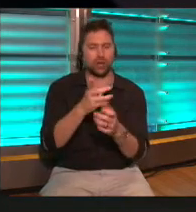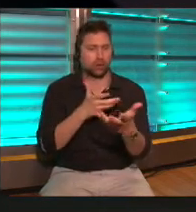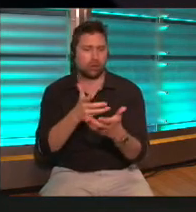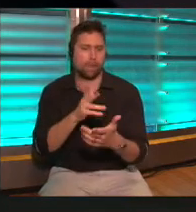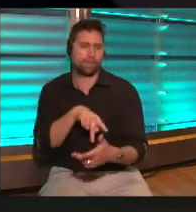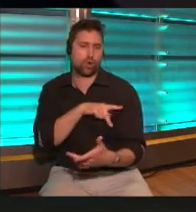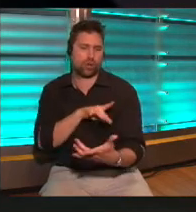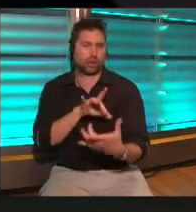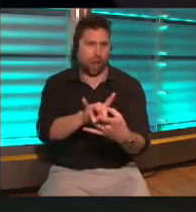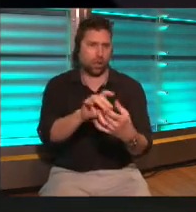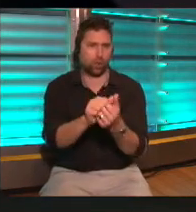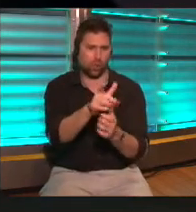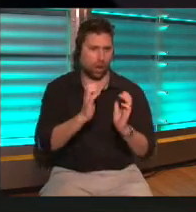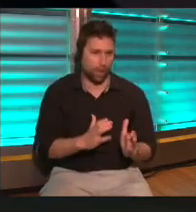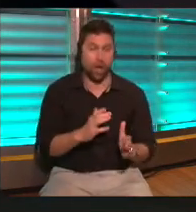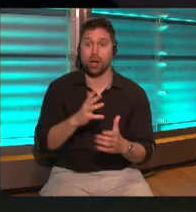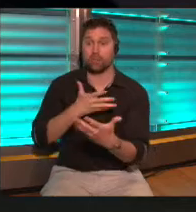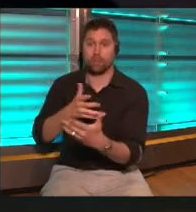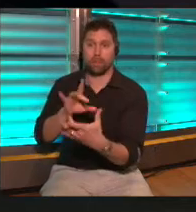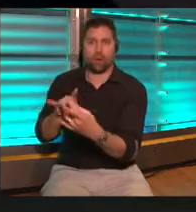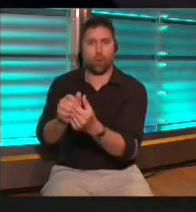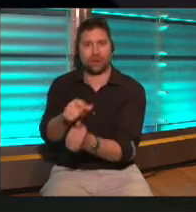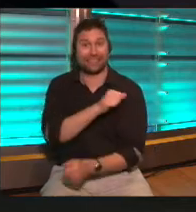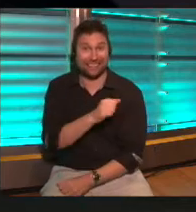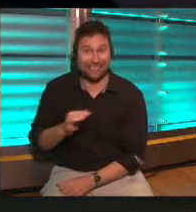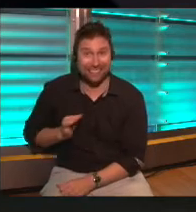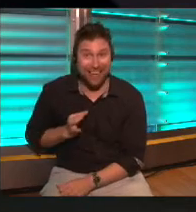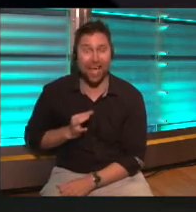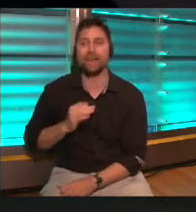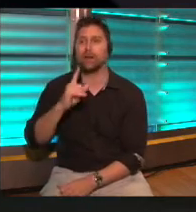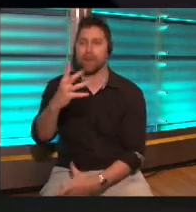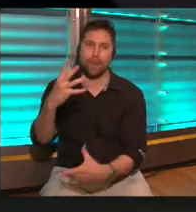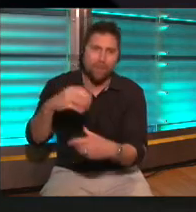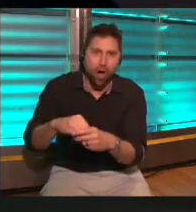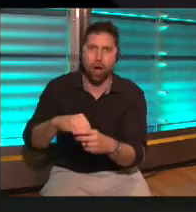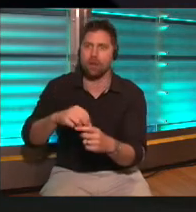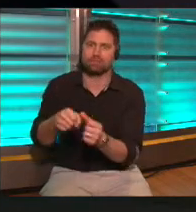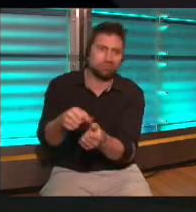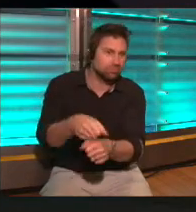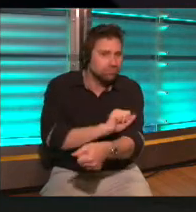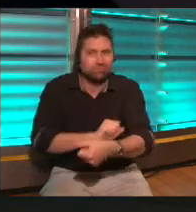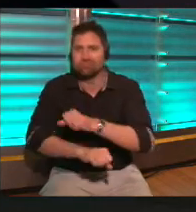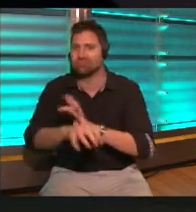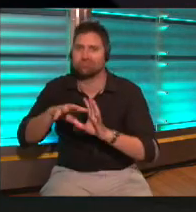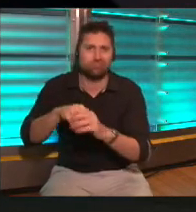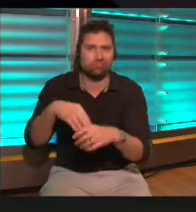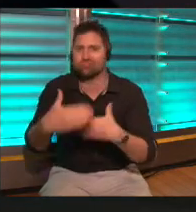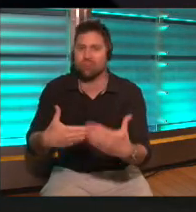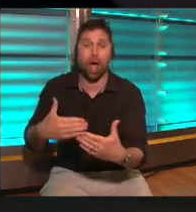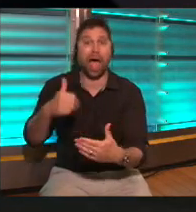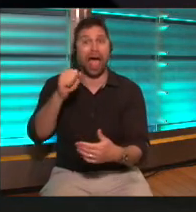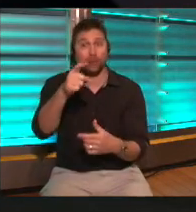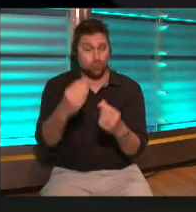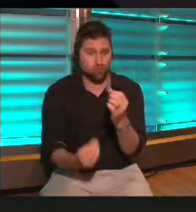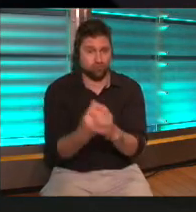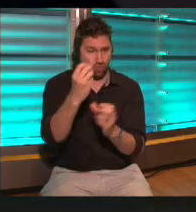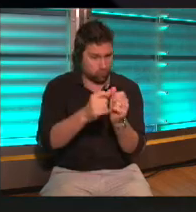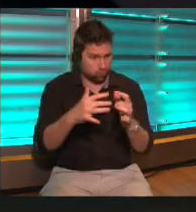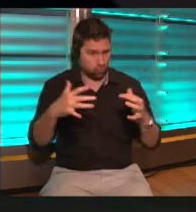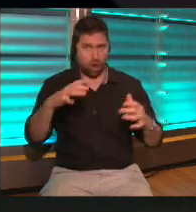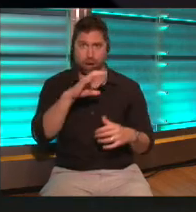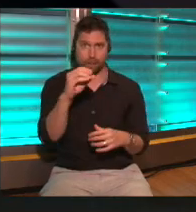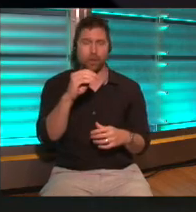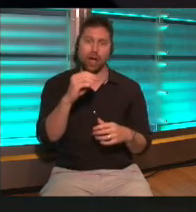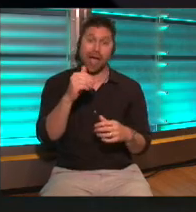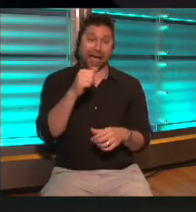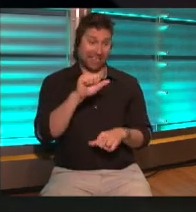personally connecting to your staff, leading by example, just being involved, being in the weeds. Because as you grow as a company, as a founder,